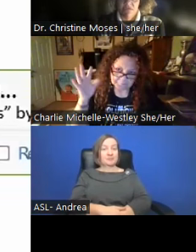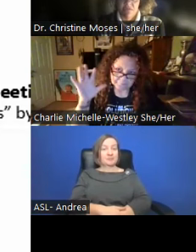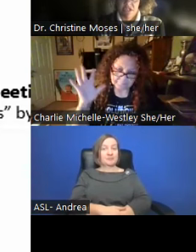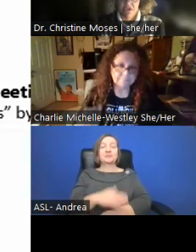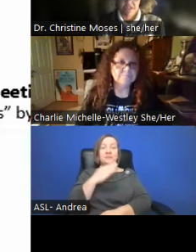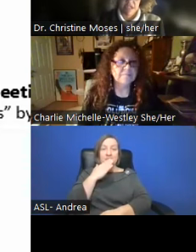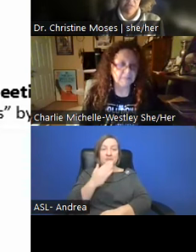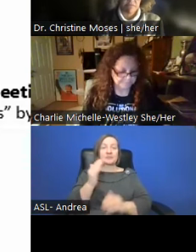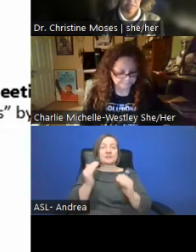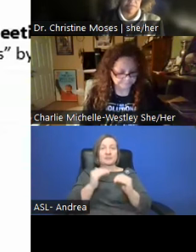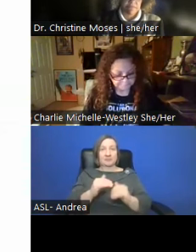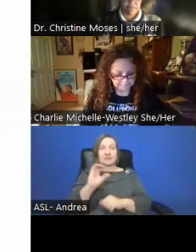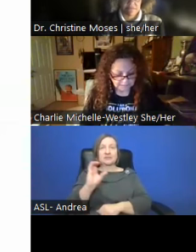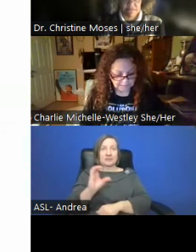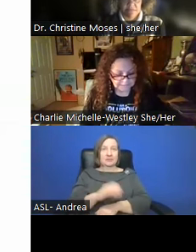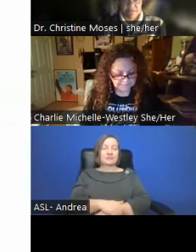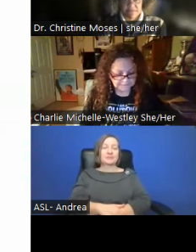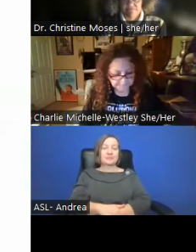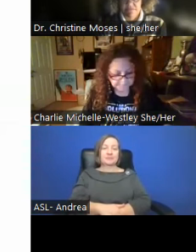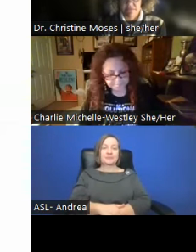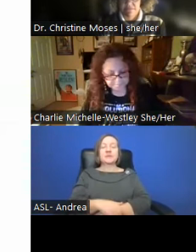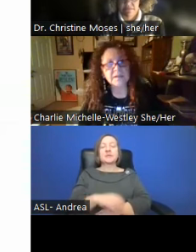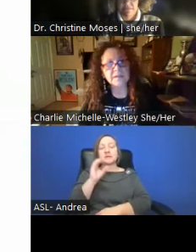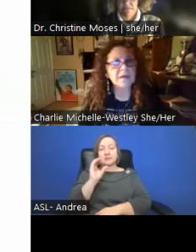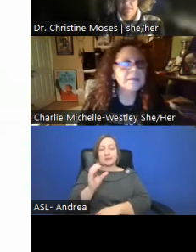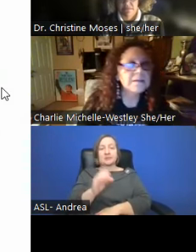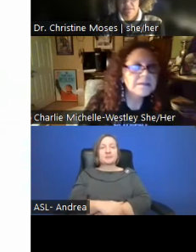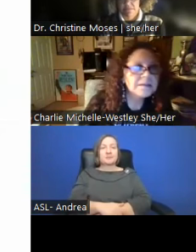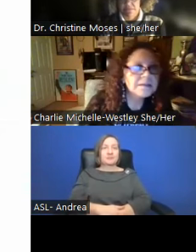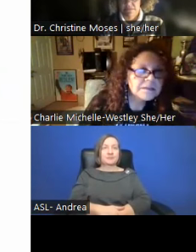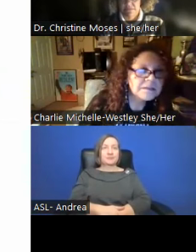Thank you. Let's go to C. C.